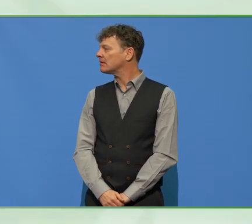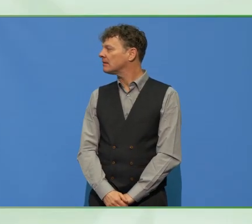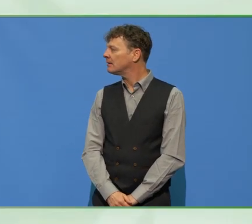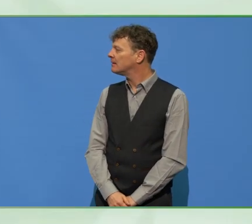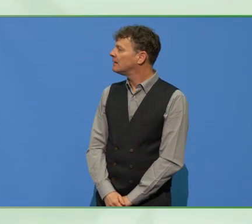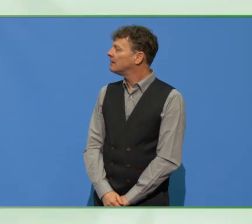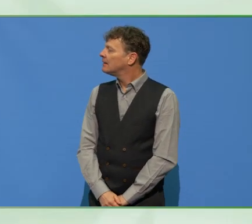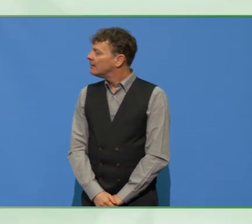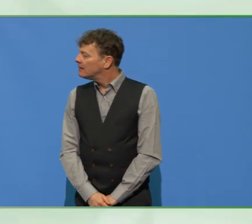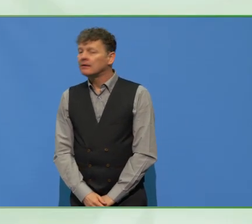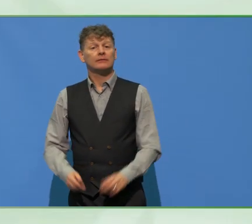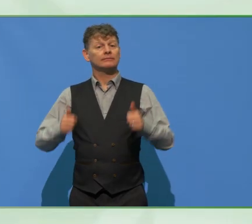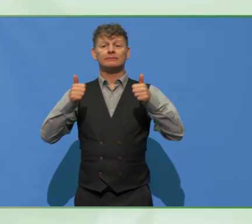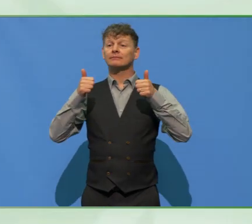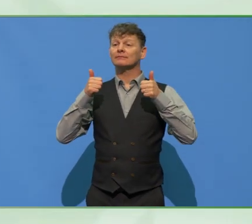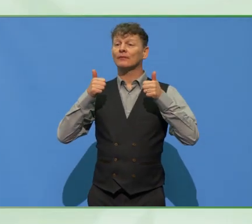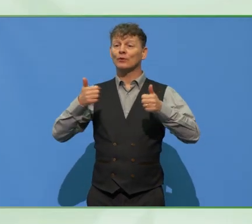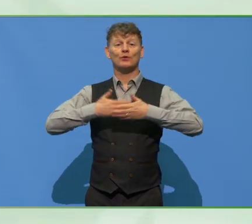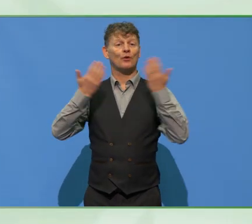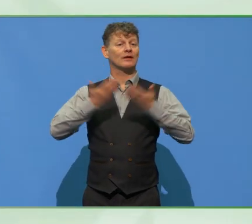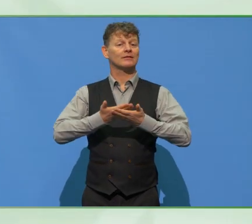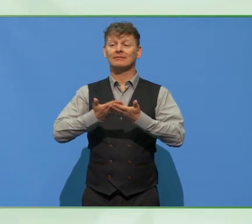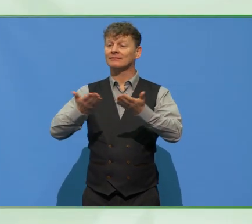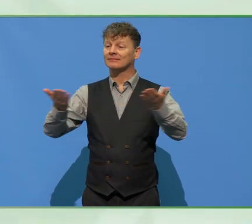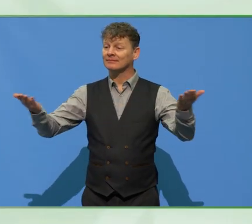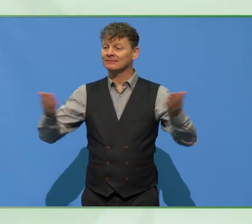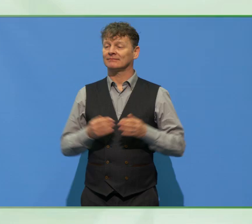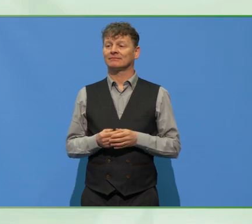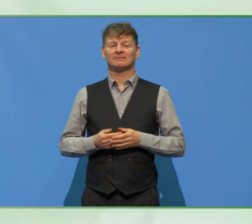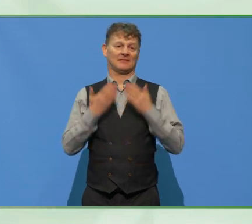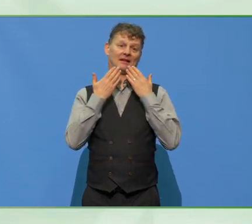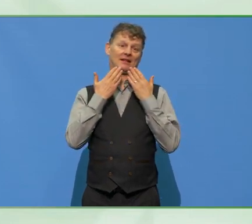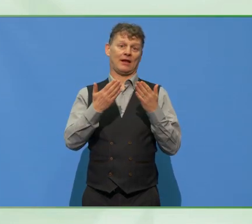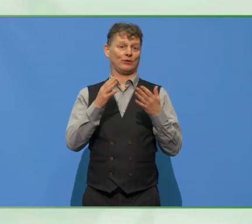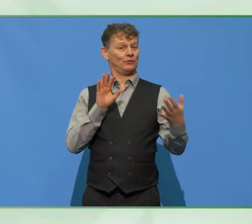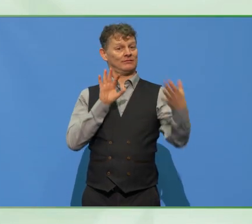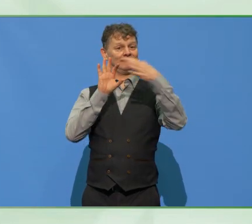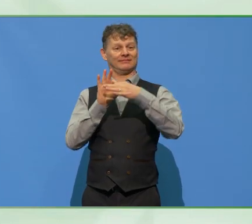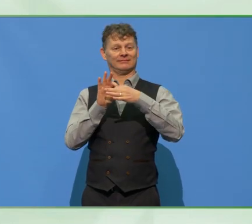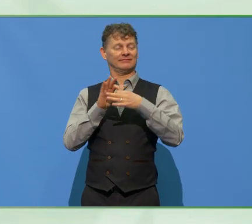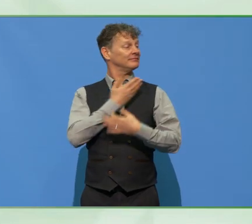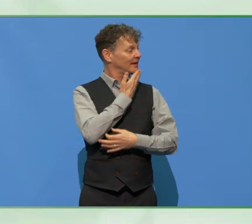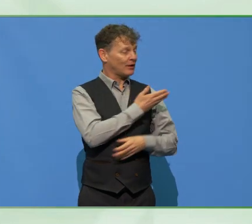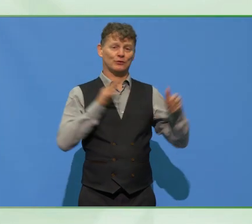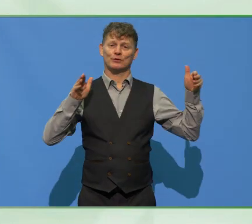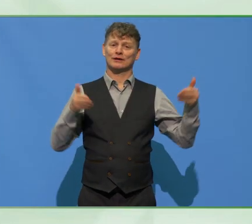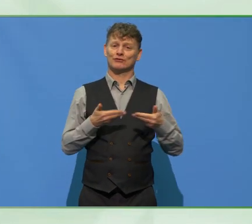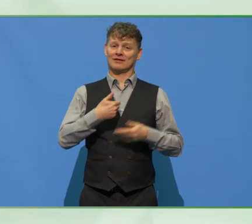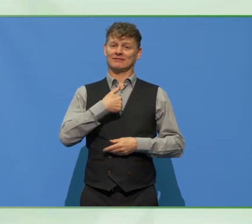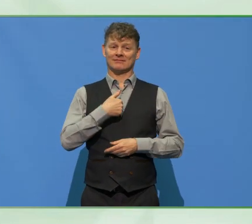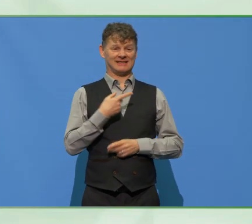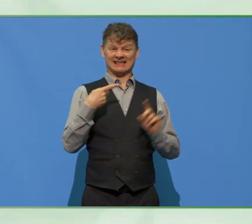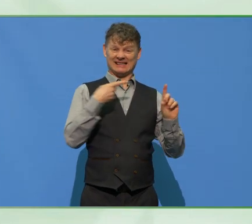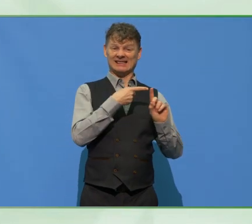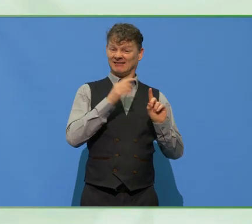Good morning, everybody. Thank you so much for joining, and what an incredible introduction. That is literally the